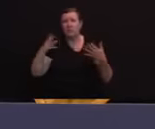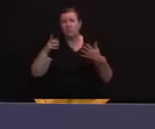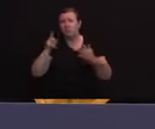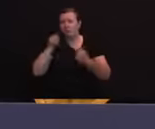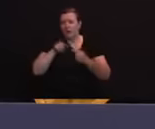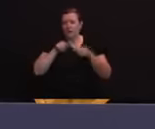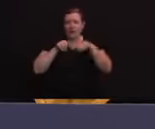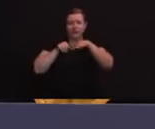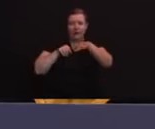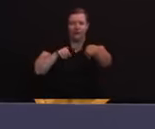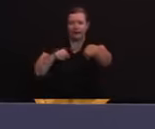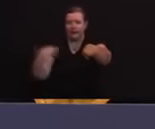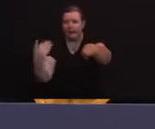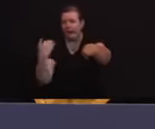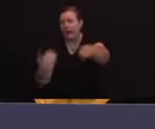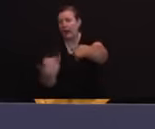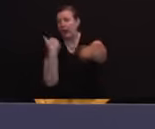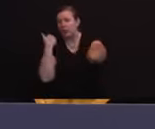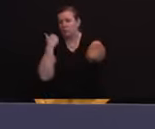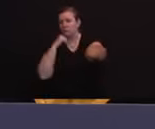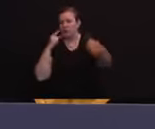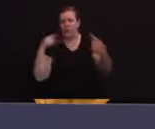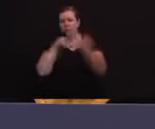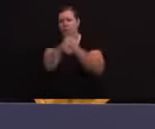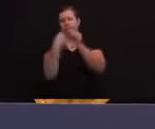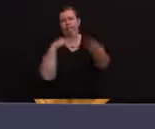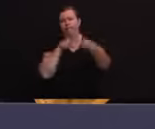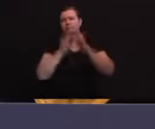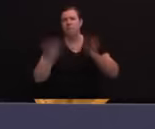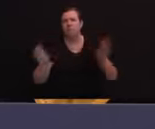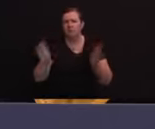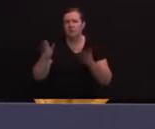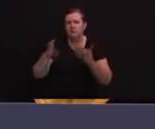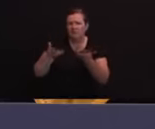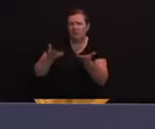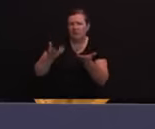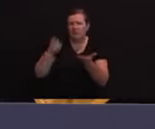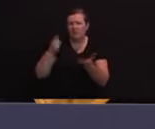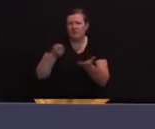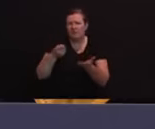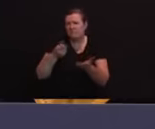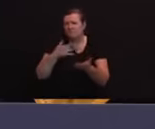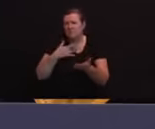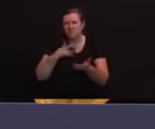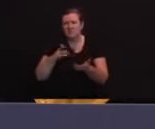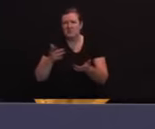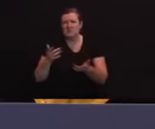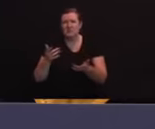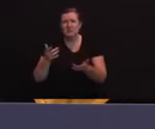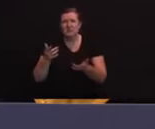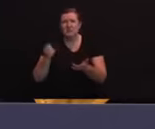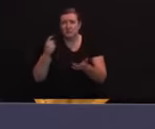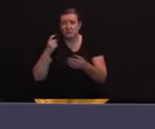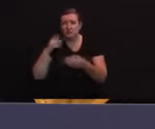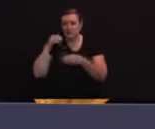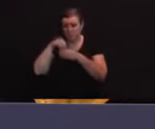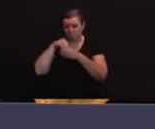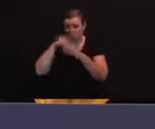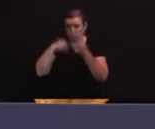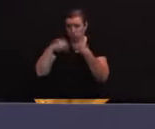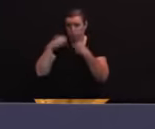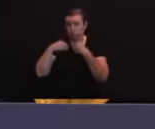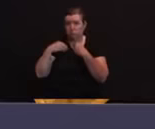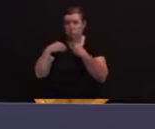definition, you're not there that long. As opposed to, and this is the challenge with indoor dining, you're sedentary, you got to take your mask off to